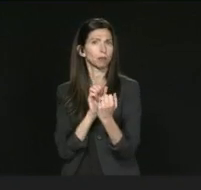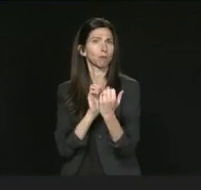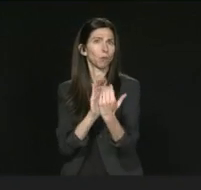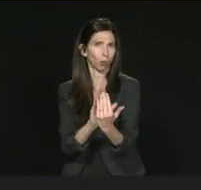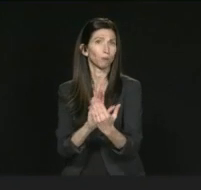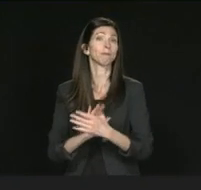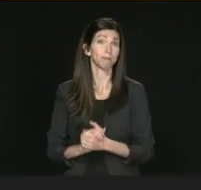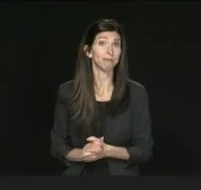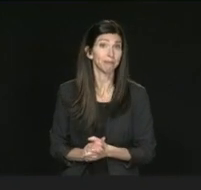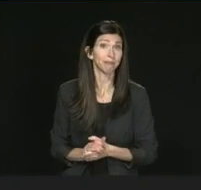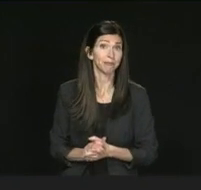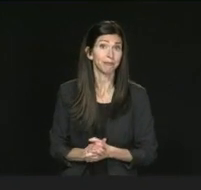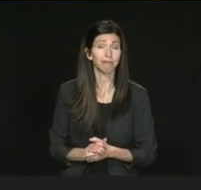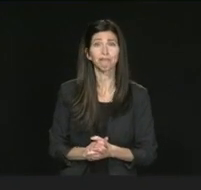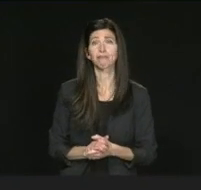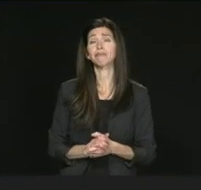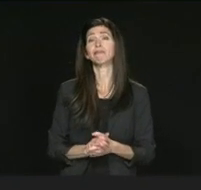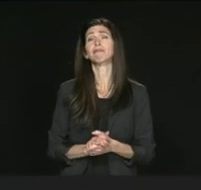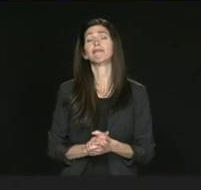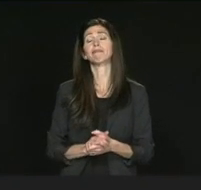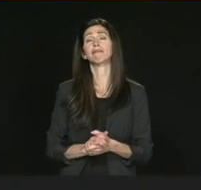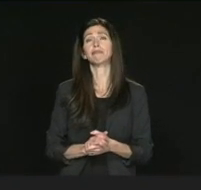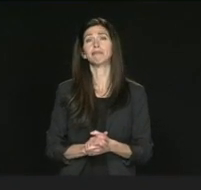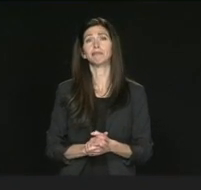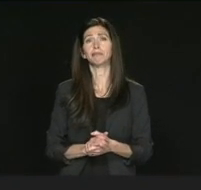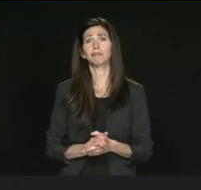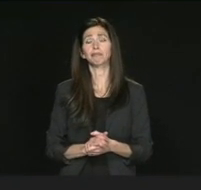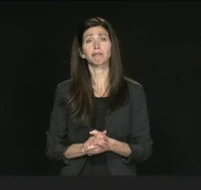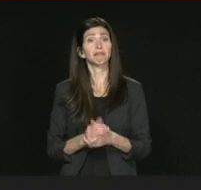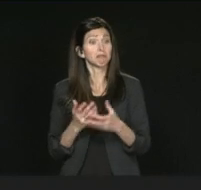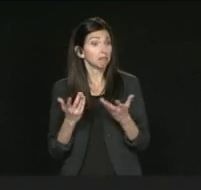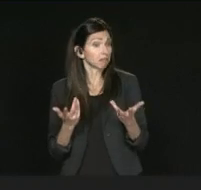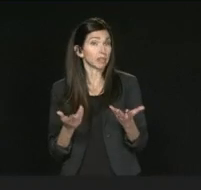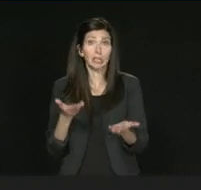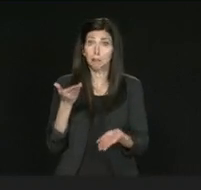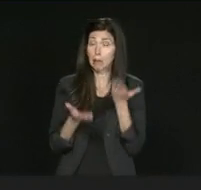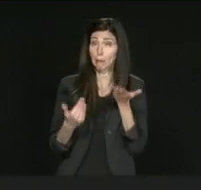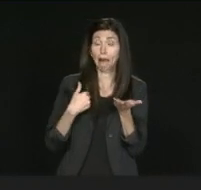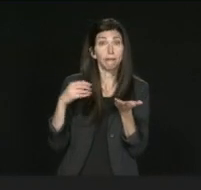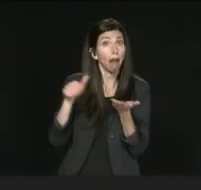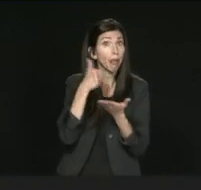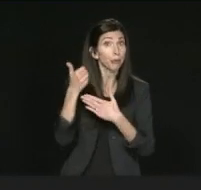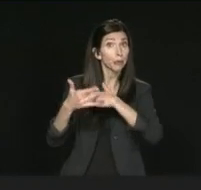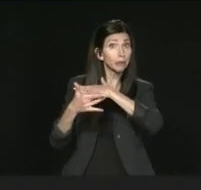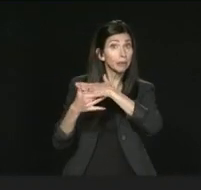any one tool that might be useful to everybody. So